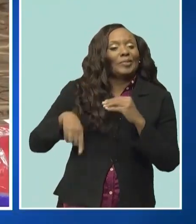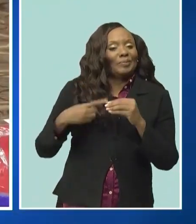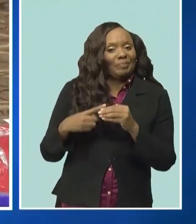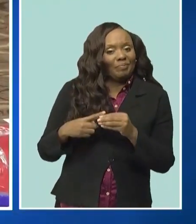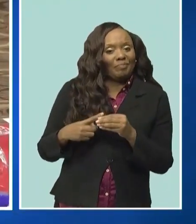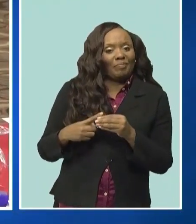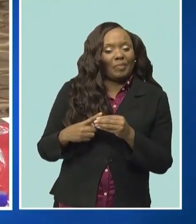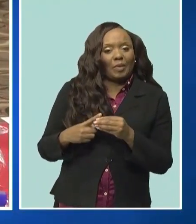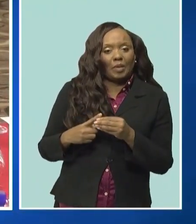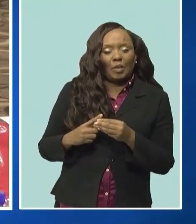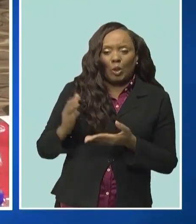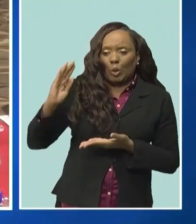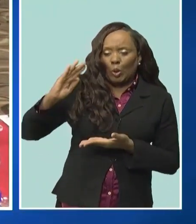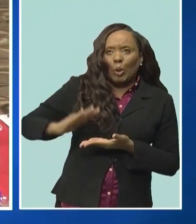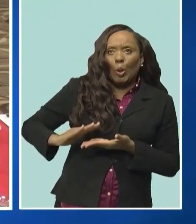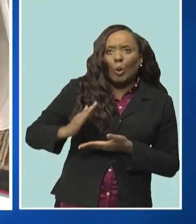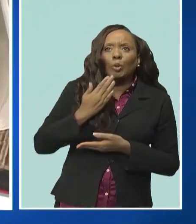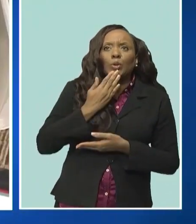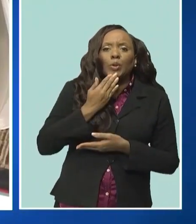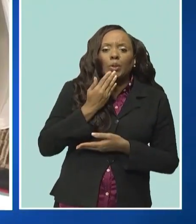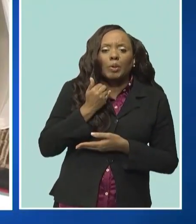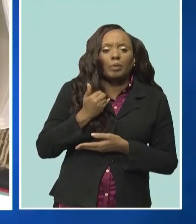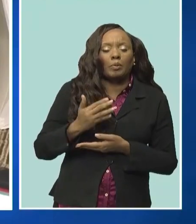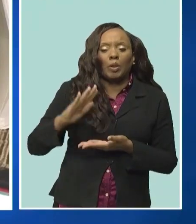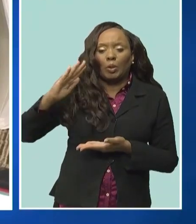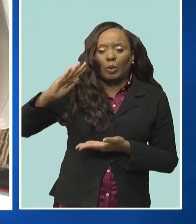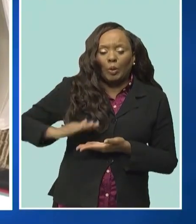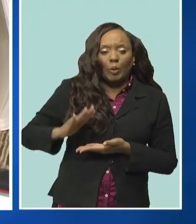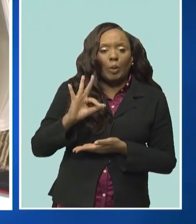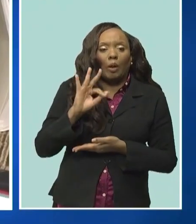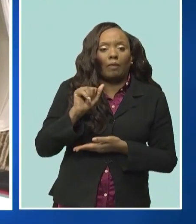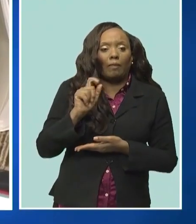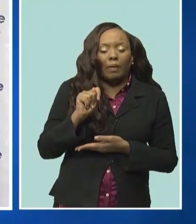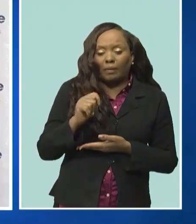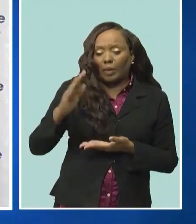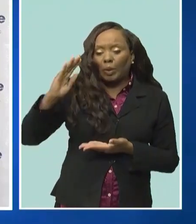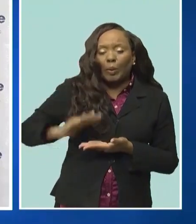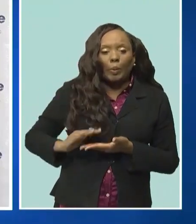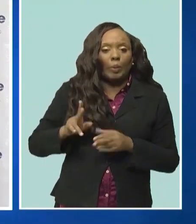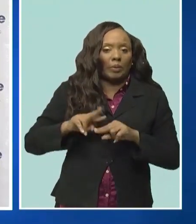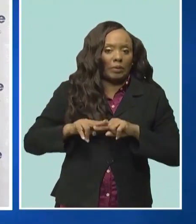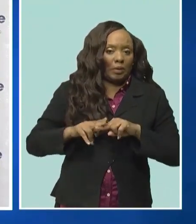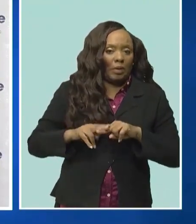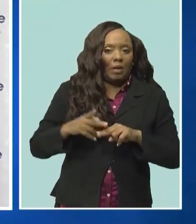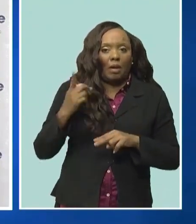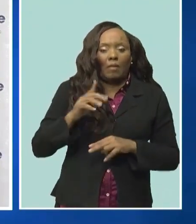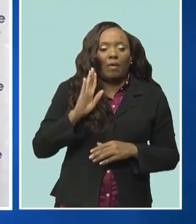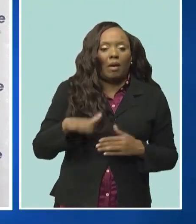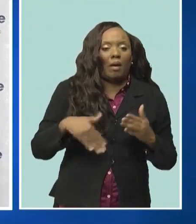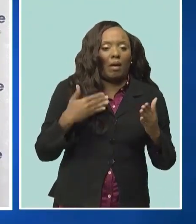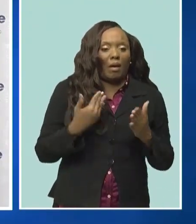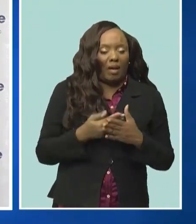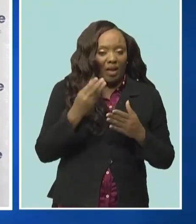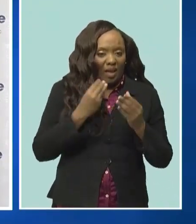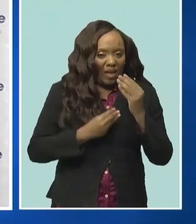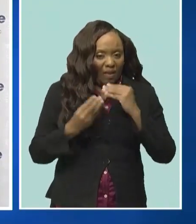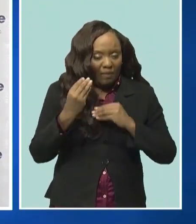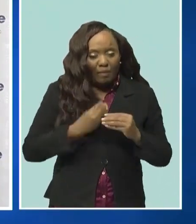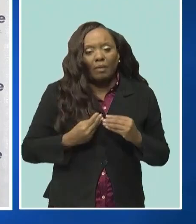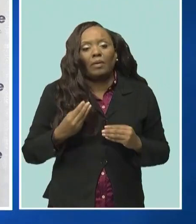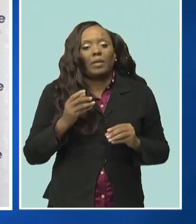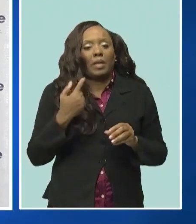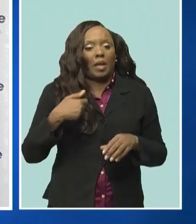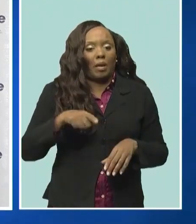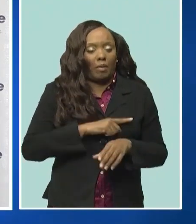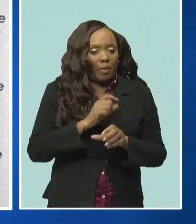the content of sugar, saturated fats, salt content in all of the items being produced in